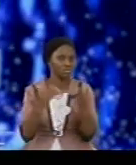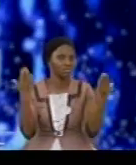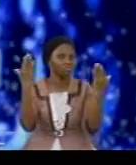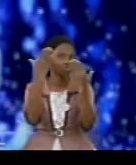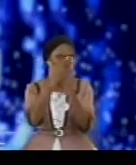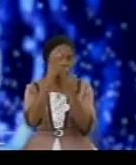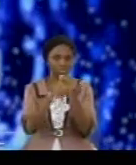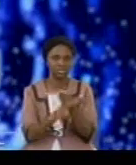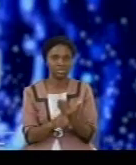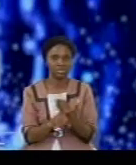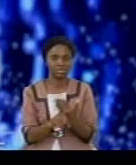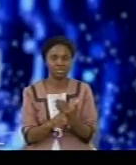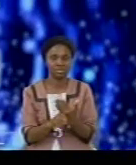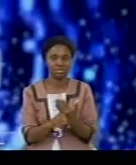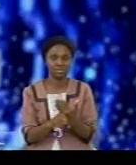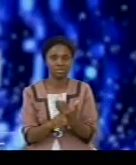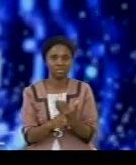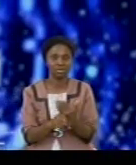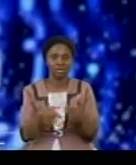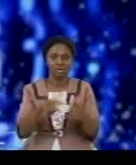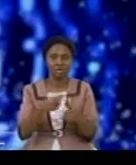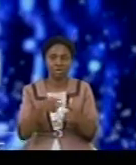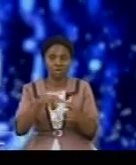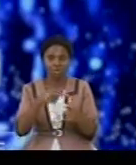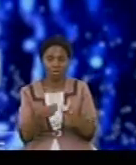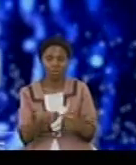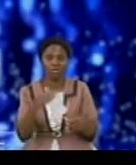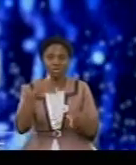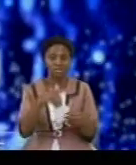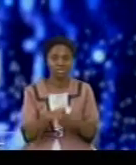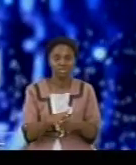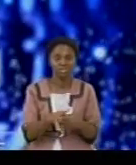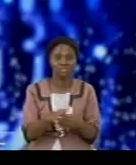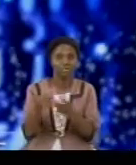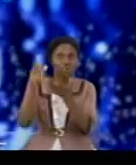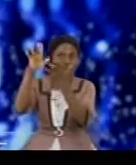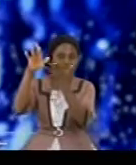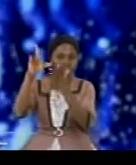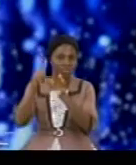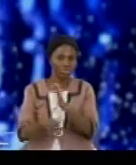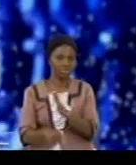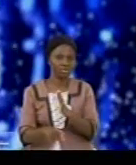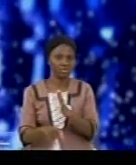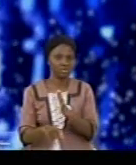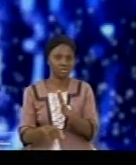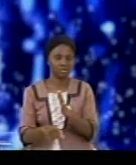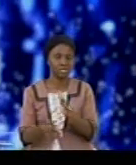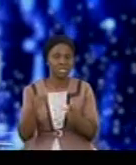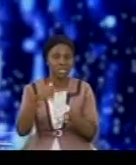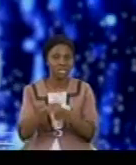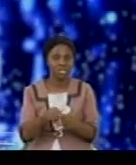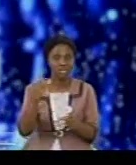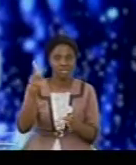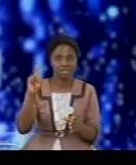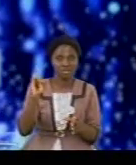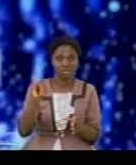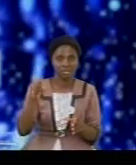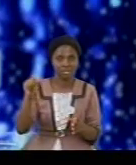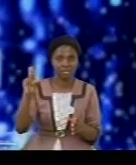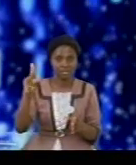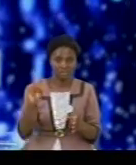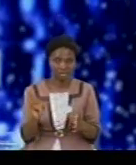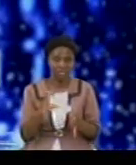in lostness, in hopelessness. In Titus chapter 2, from verse